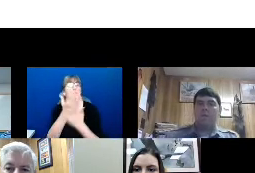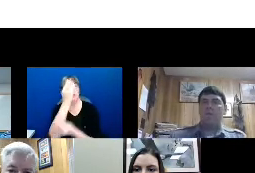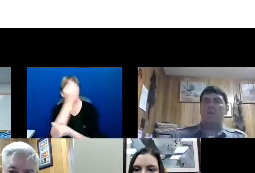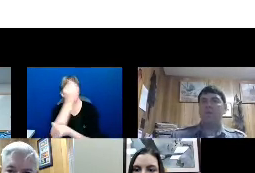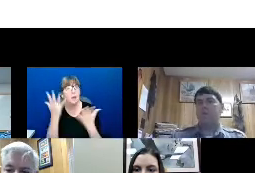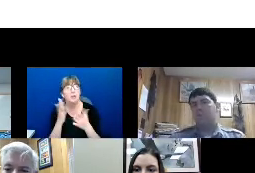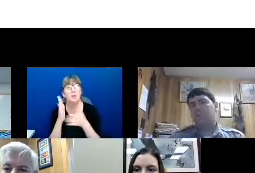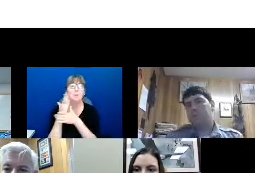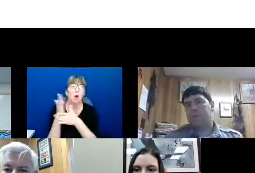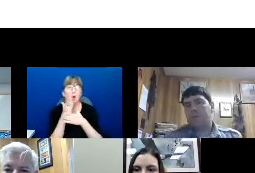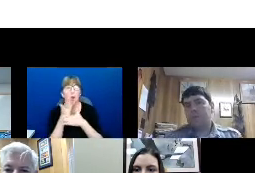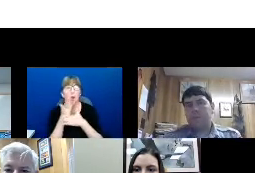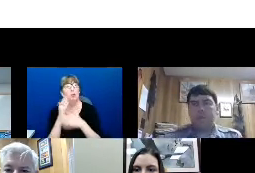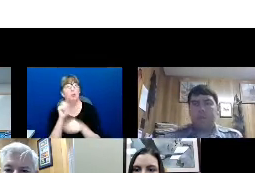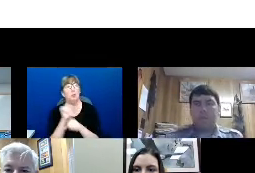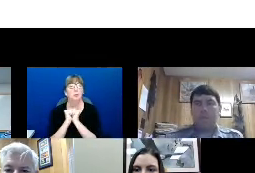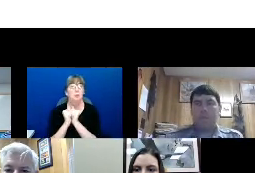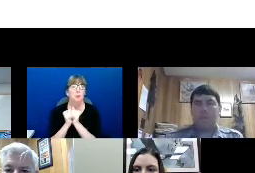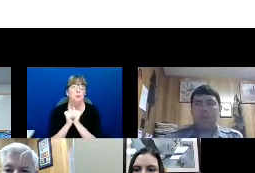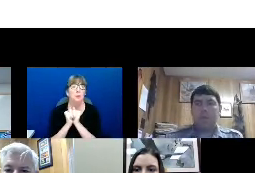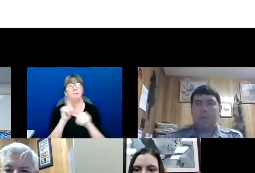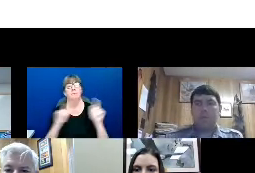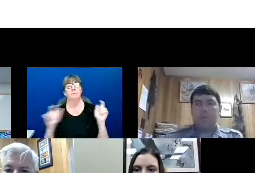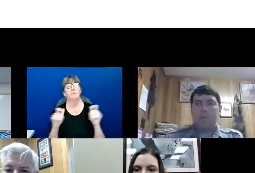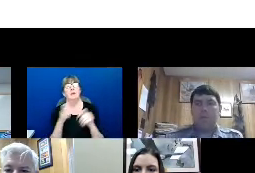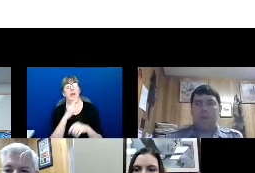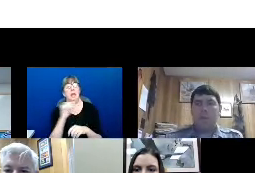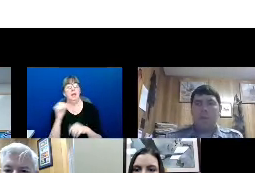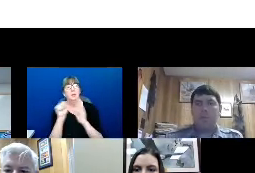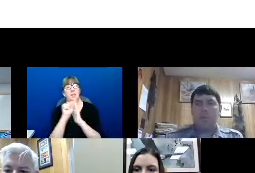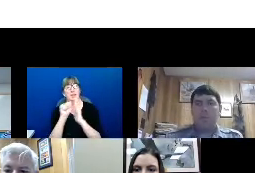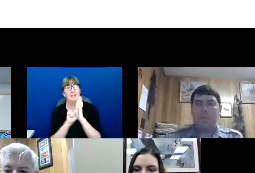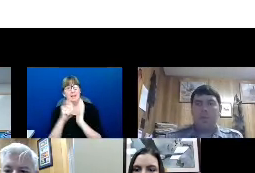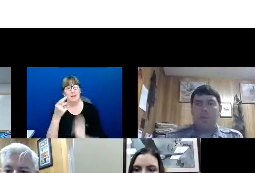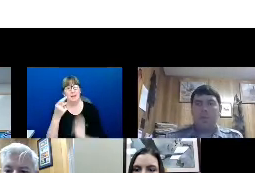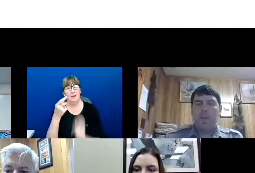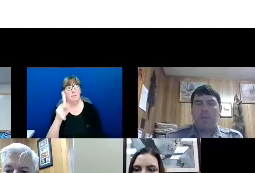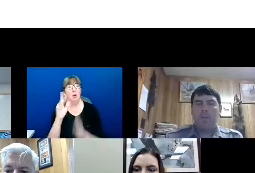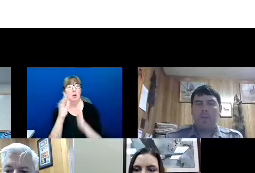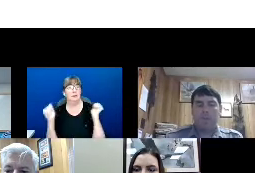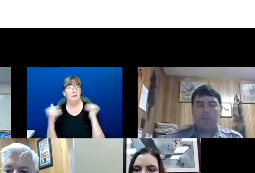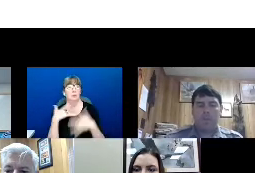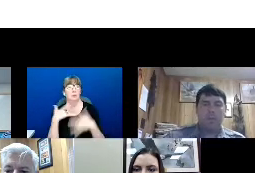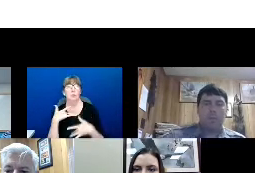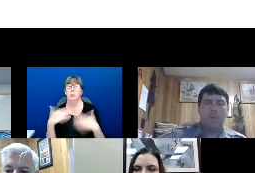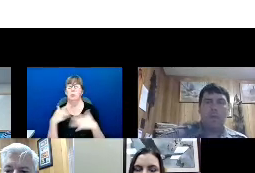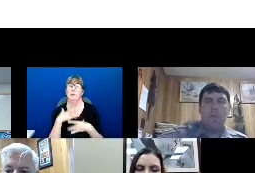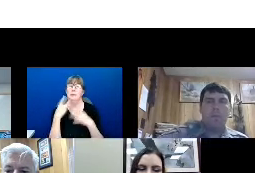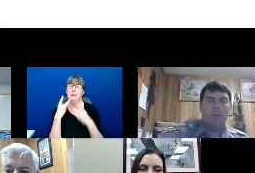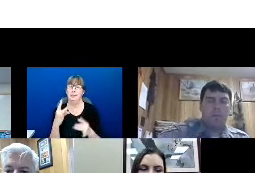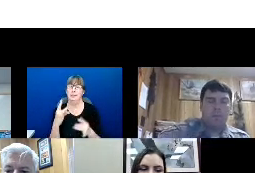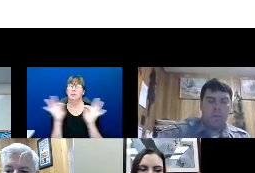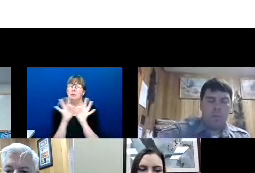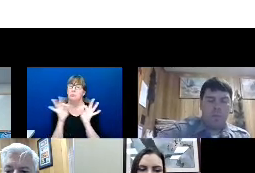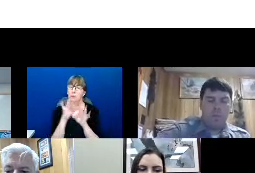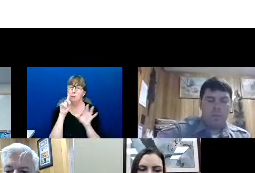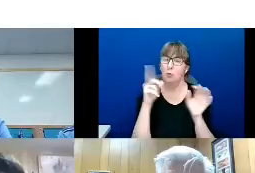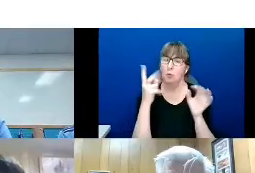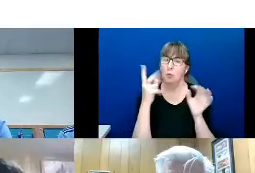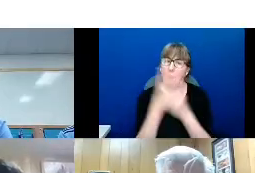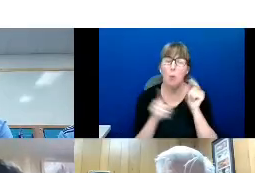doing, especially with our state park system that is really interesting and has been beneficial for both parties.